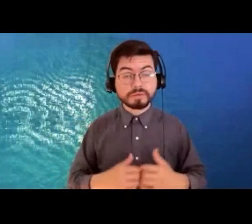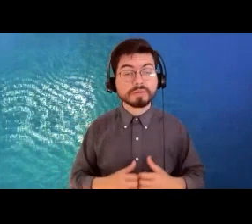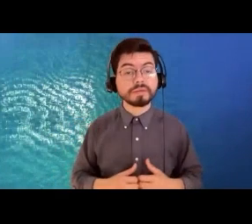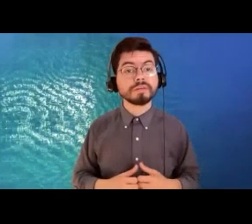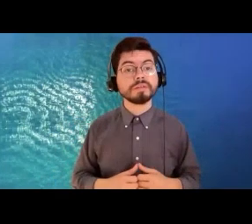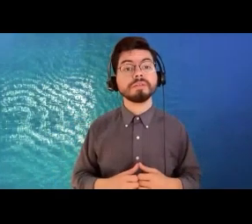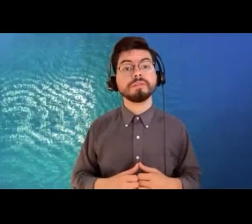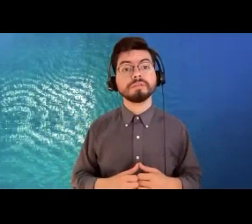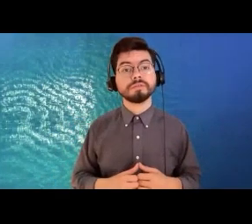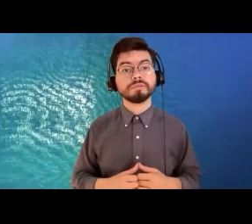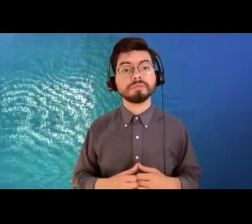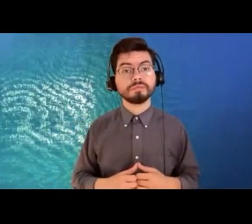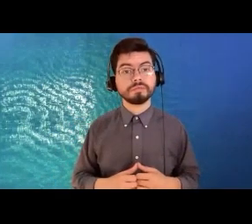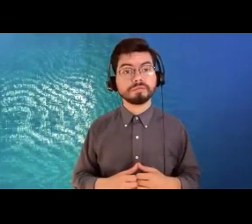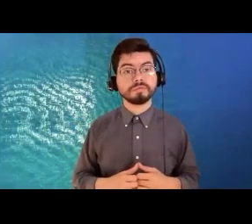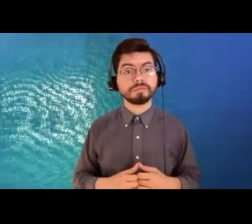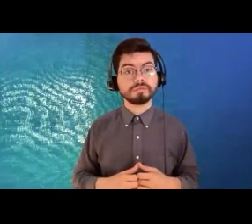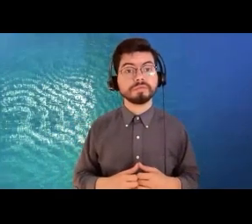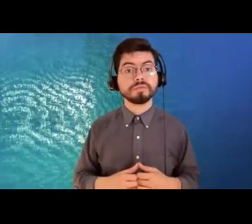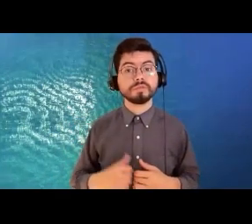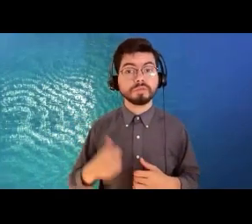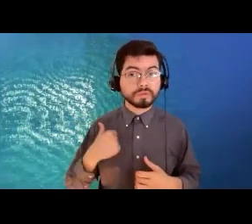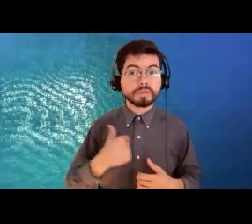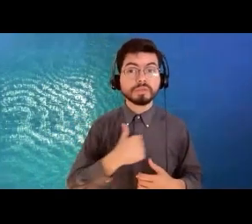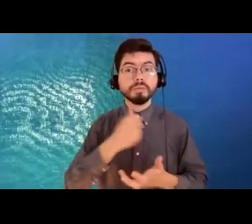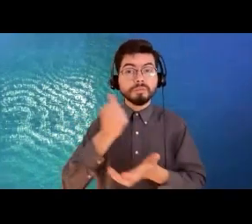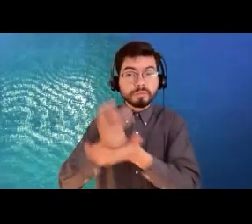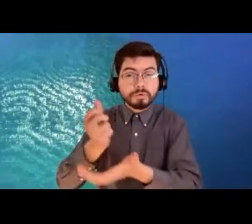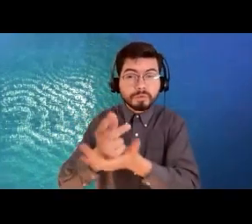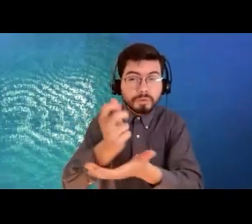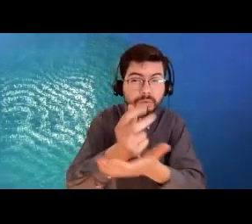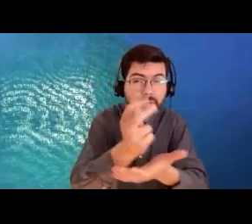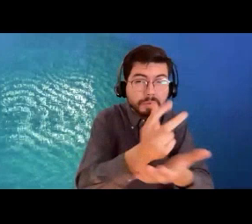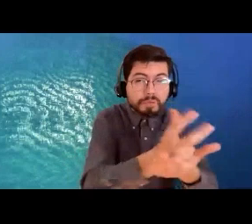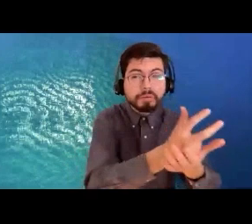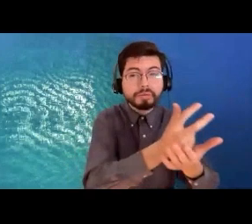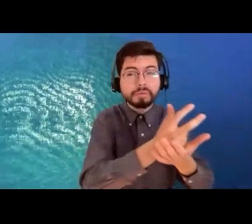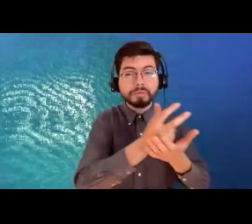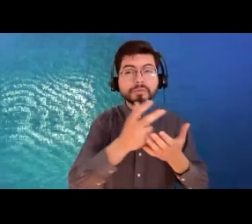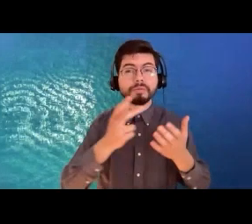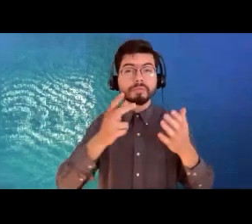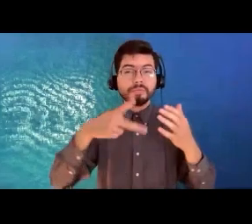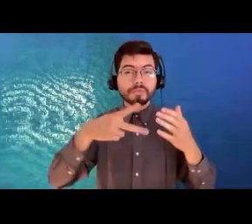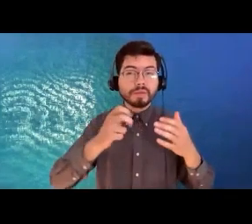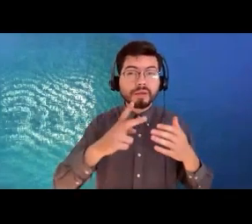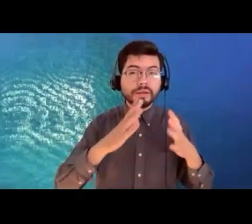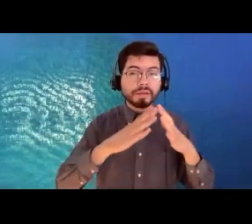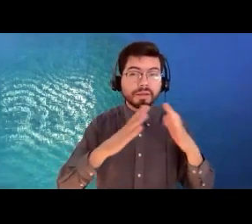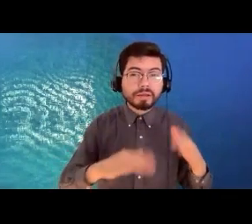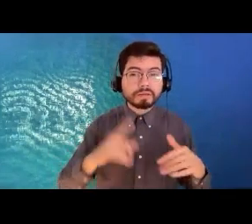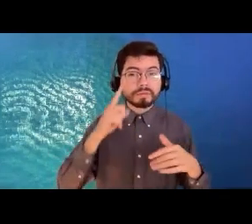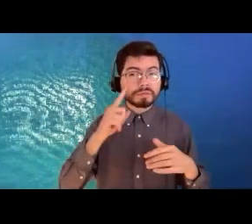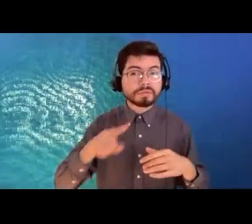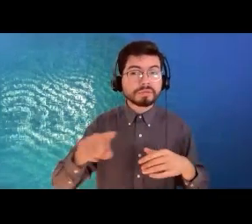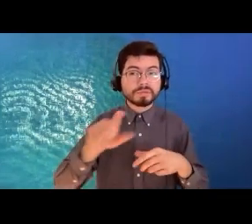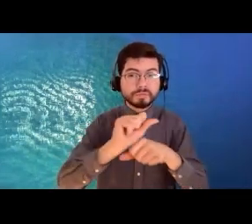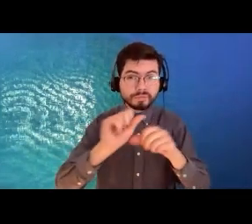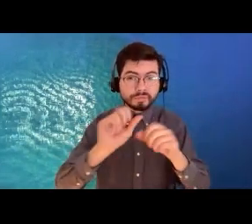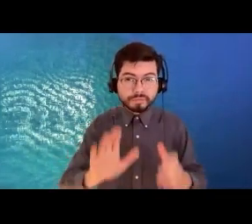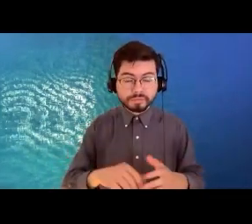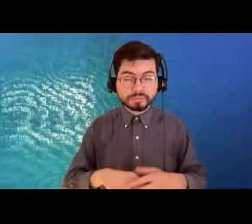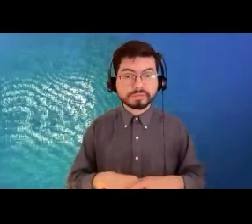We've been very aggressive in approving park housing for park employees. And if you're familiar at all